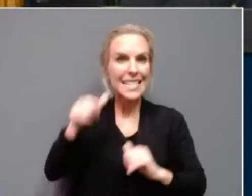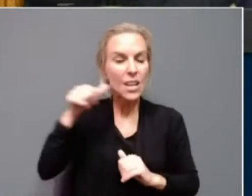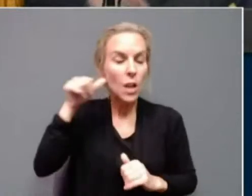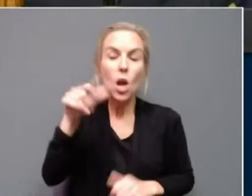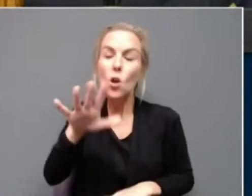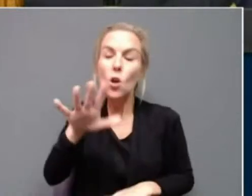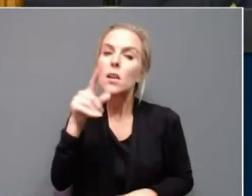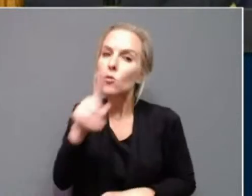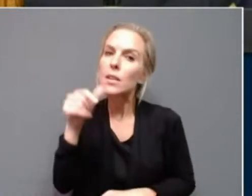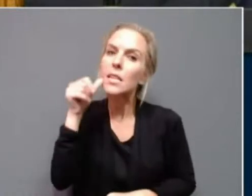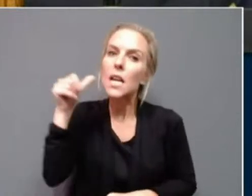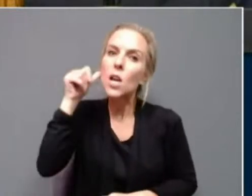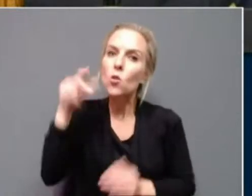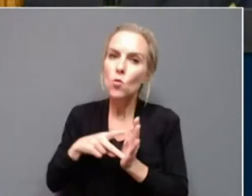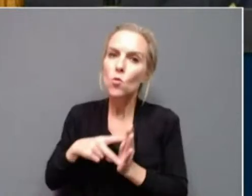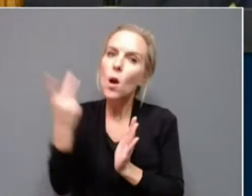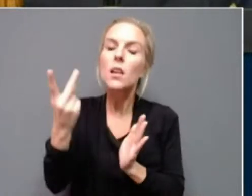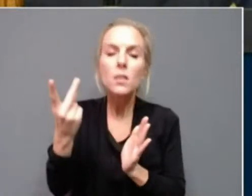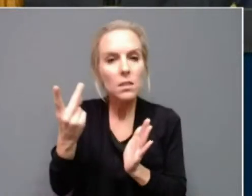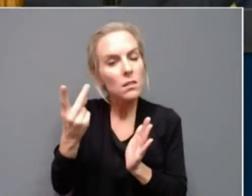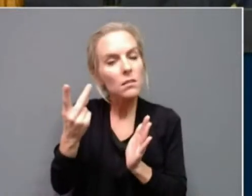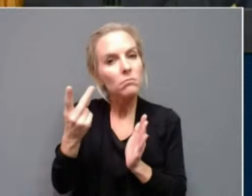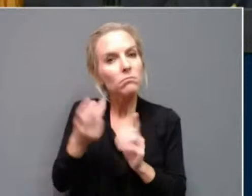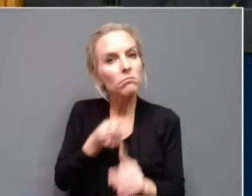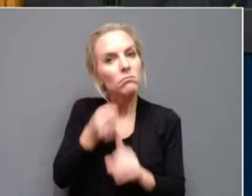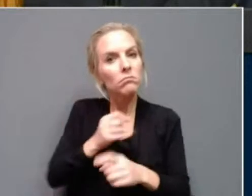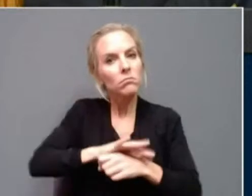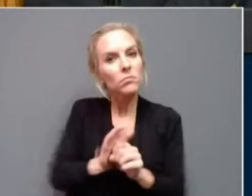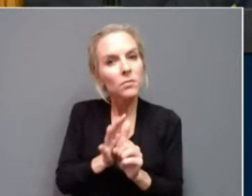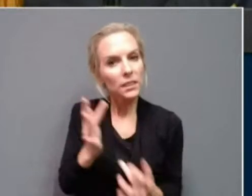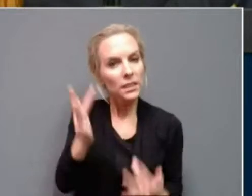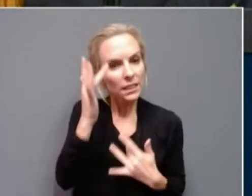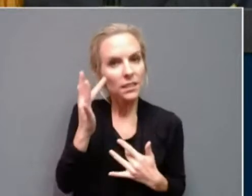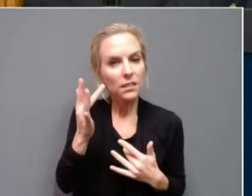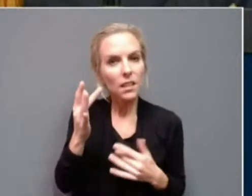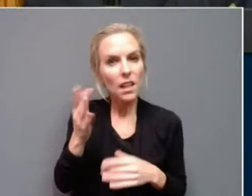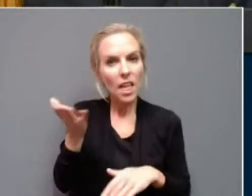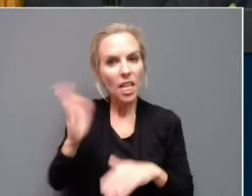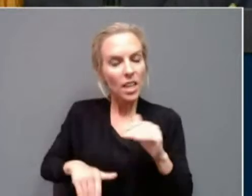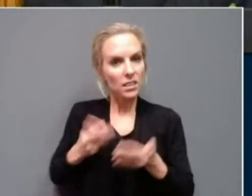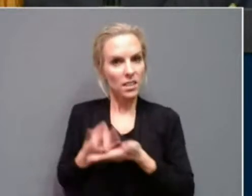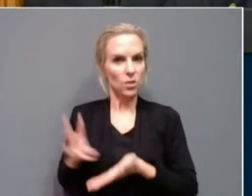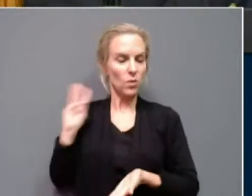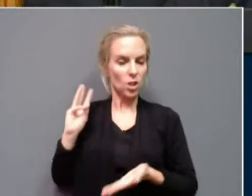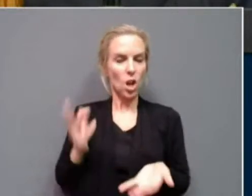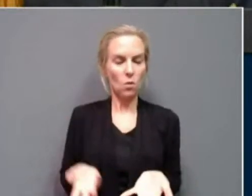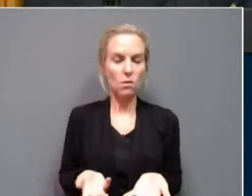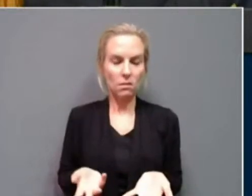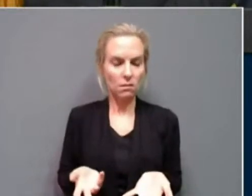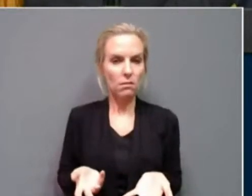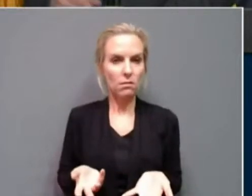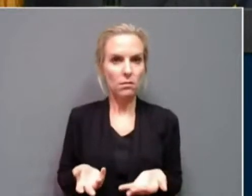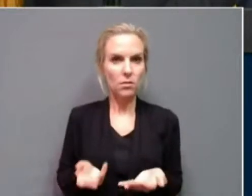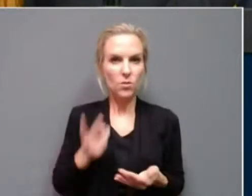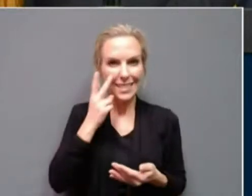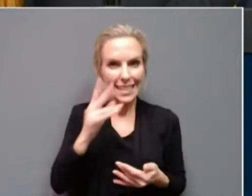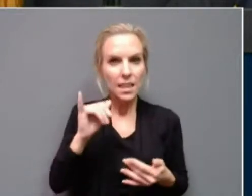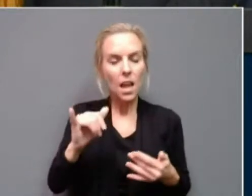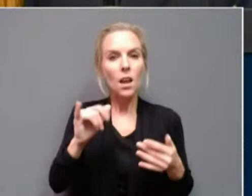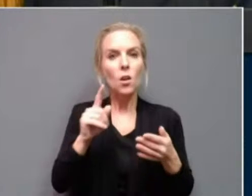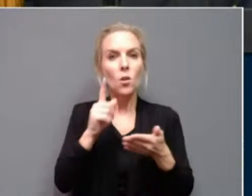we had 2 times more cases than we had in the entire week 6 weeks ago. So week over week, in 6 weeks, we've